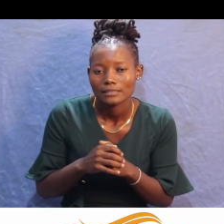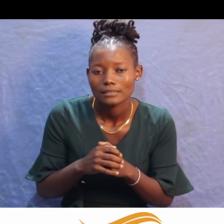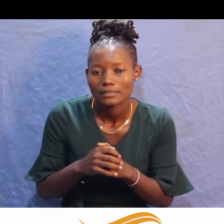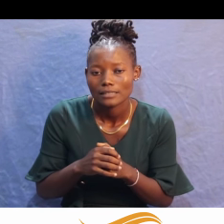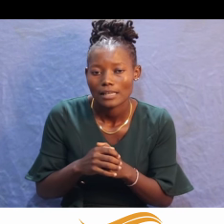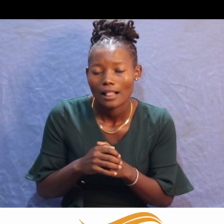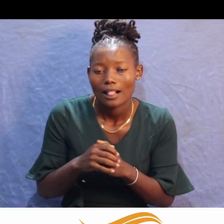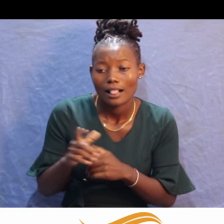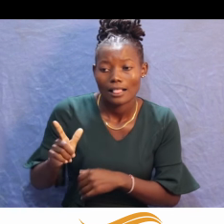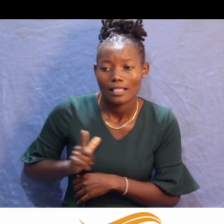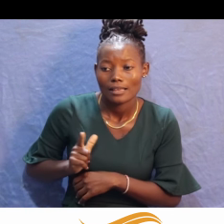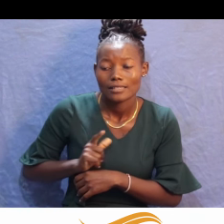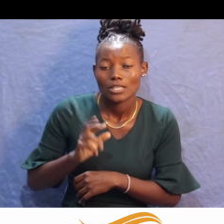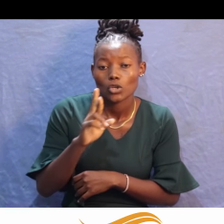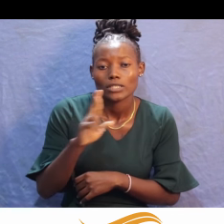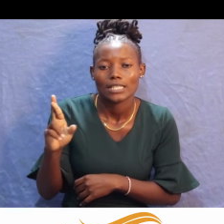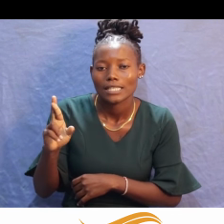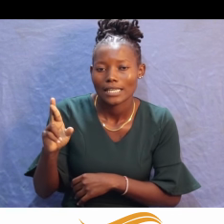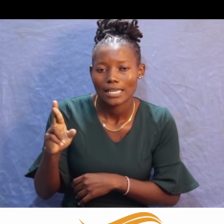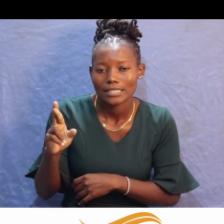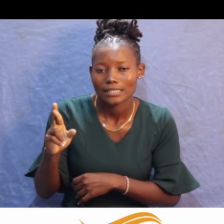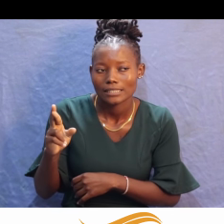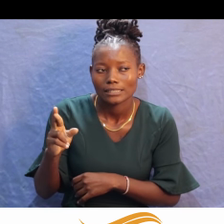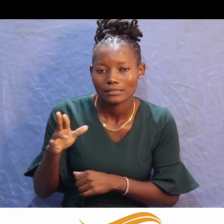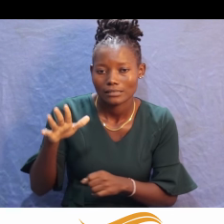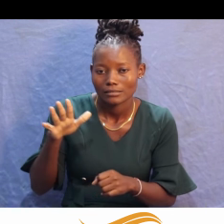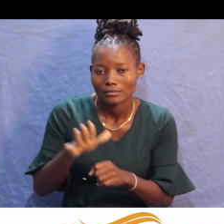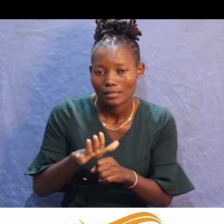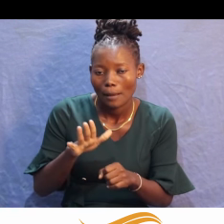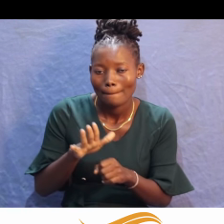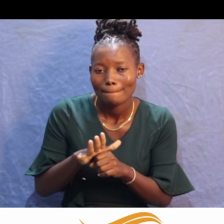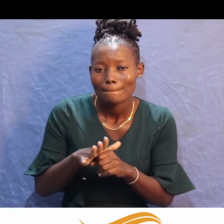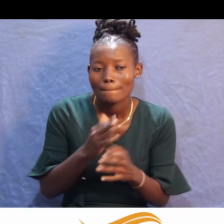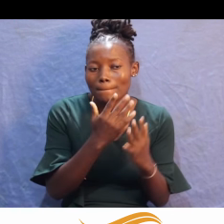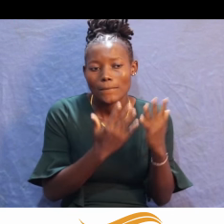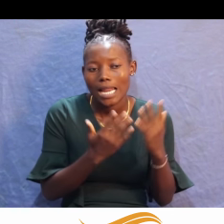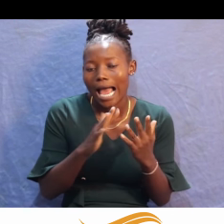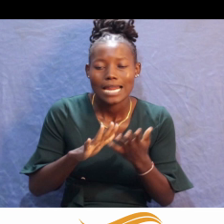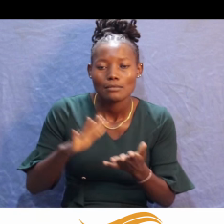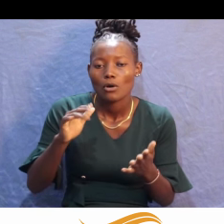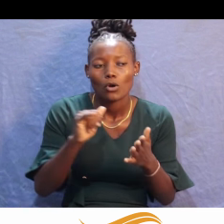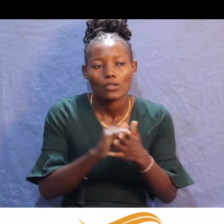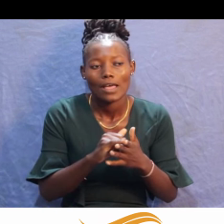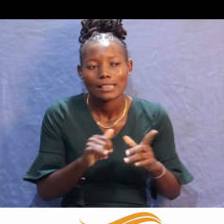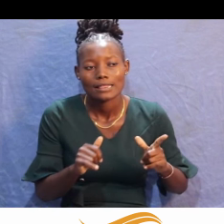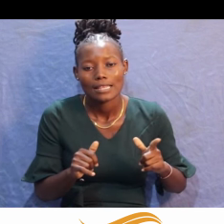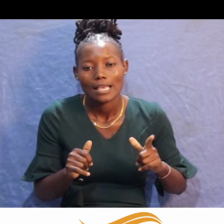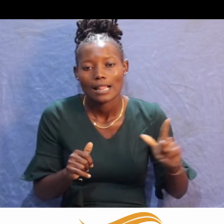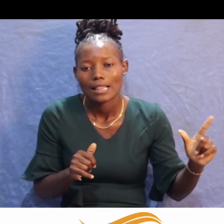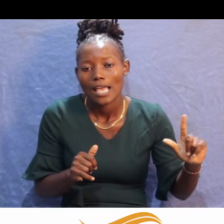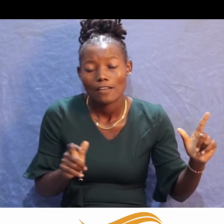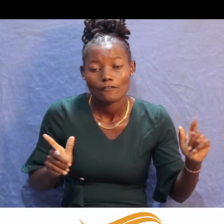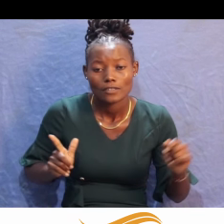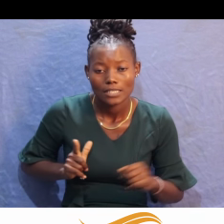The lady on the right simply pumps more blood per minute than the lady on the left. And that's